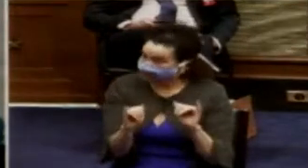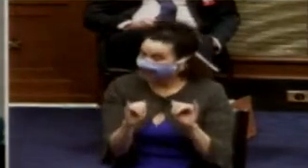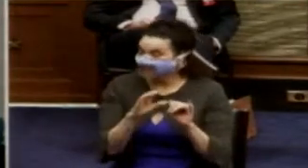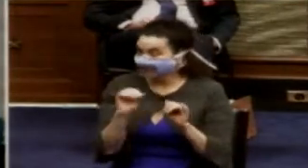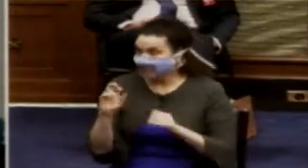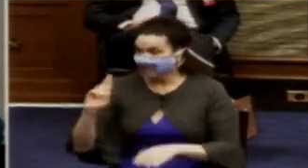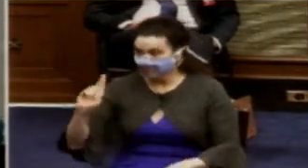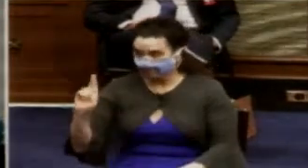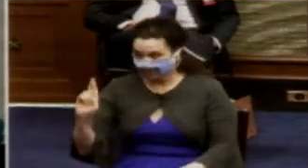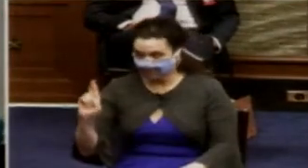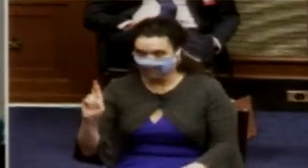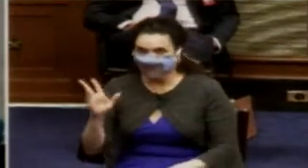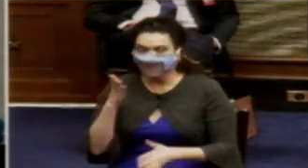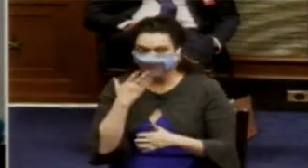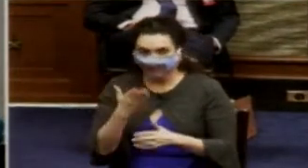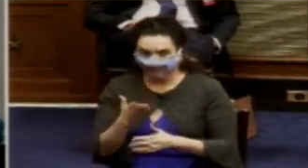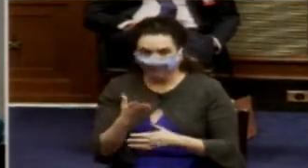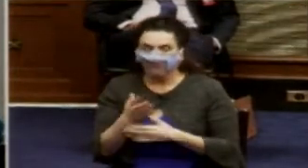Well, thank you, Madam